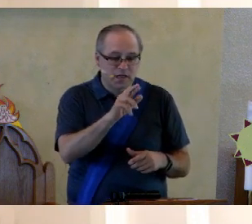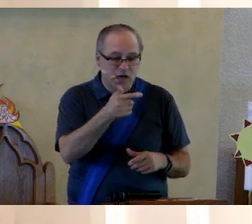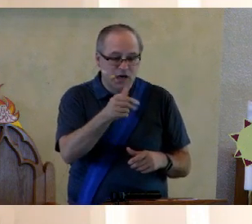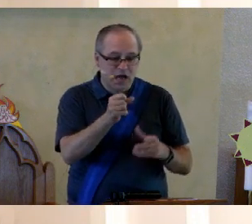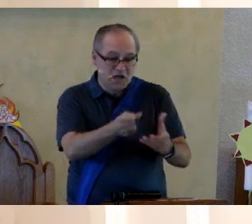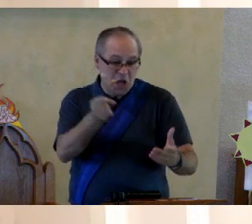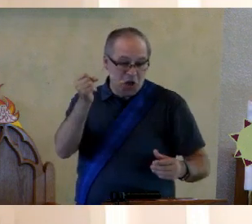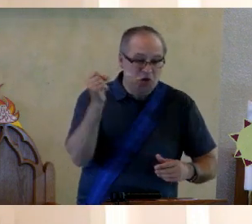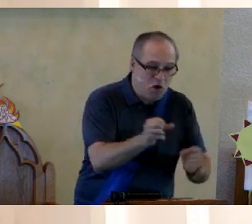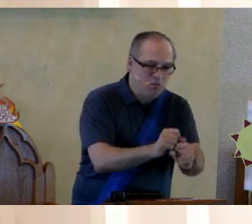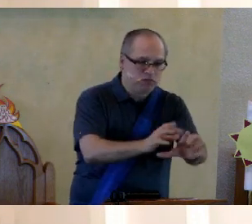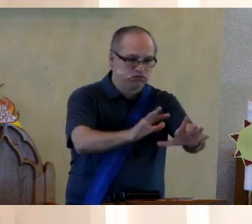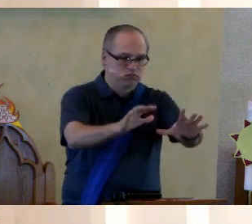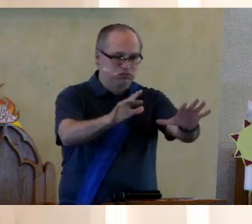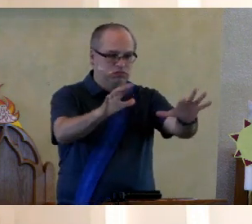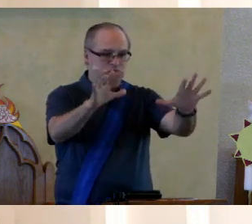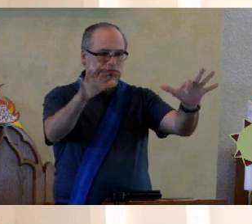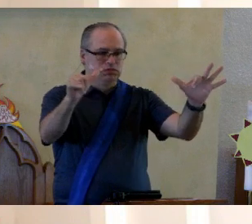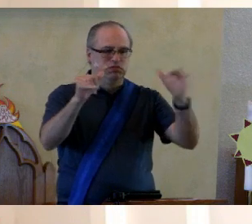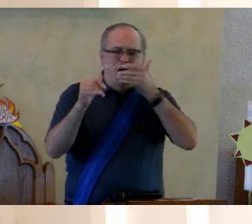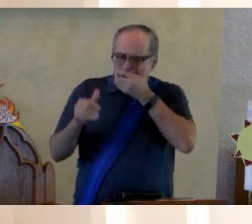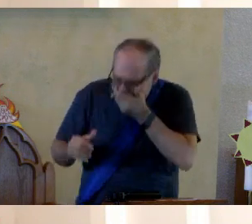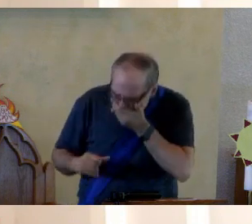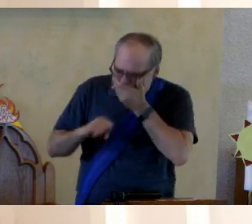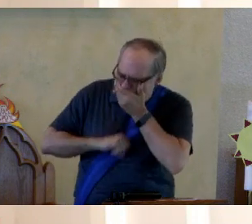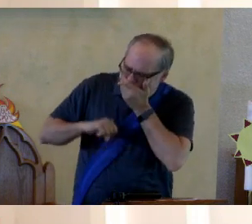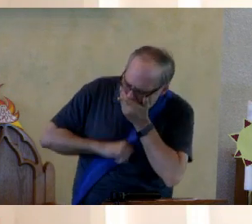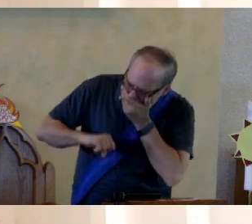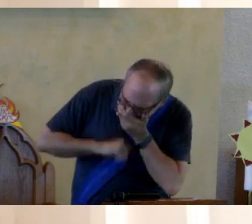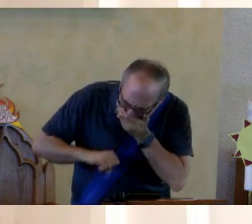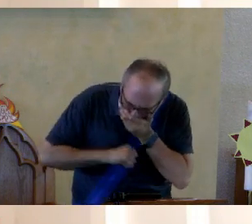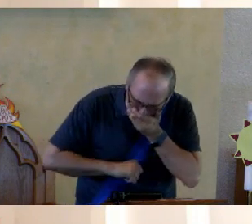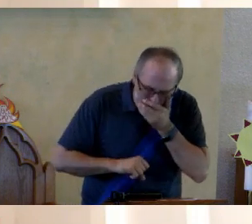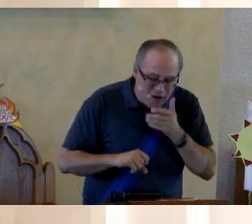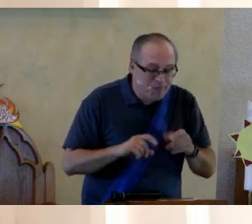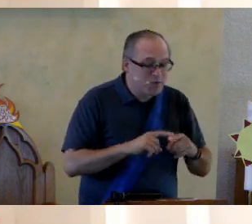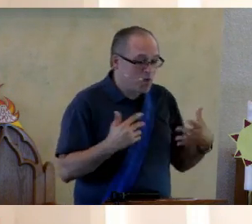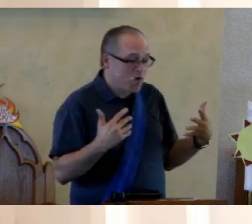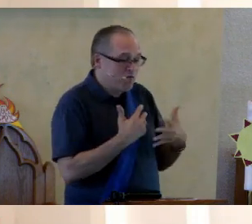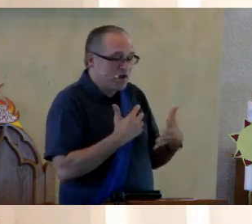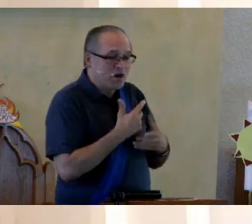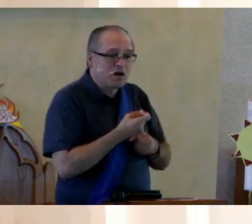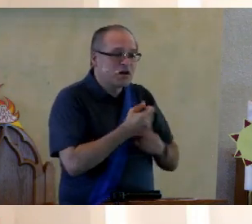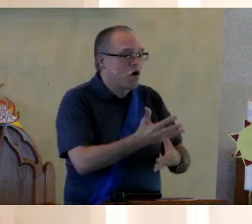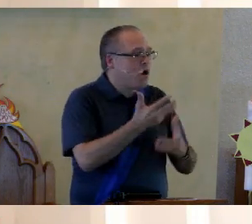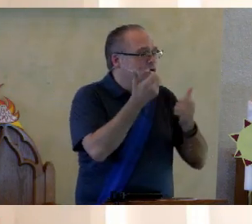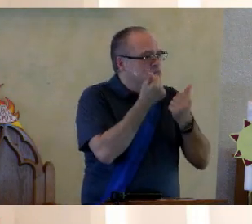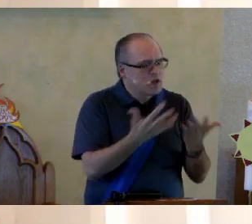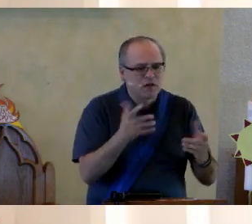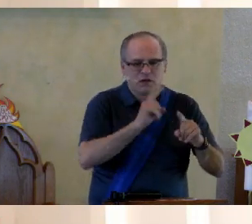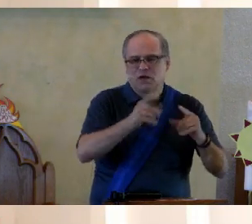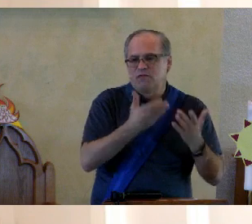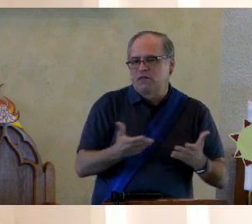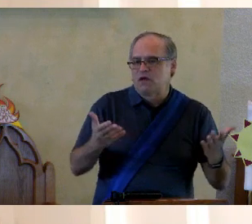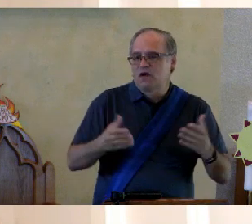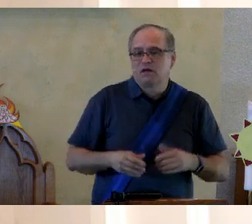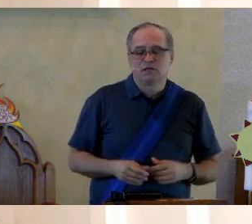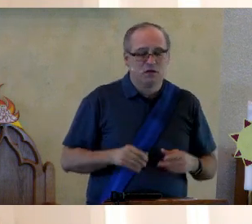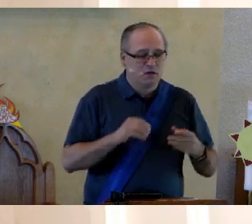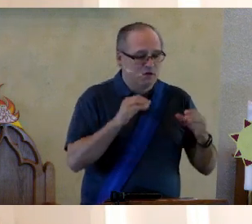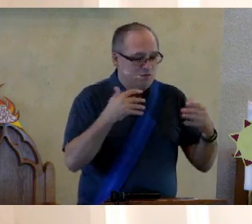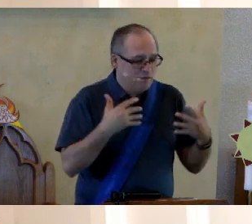a powerful force that can cause people to do crazy things. Fear of the unknown, fear of not having the right